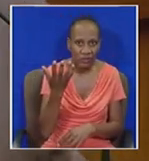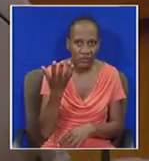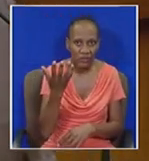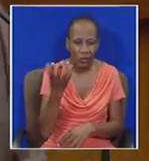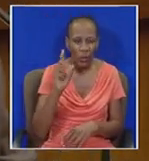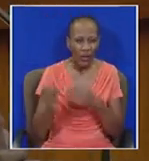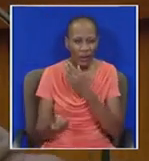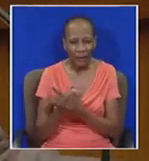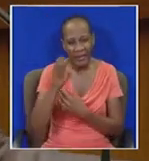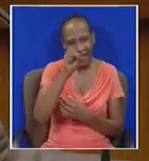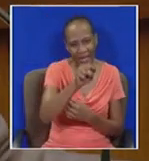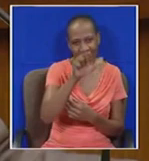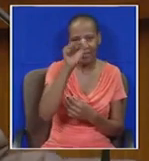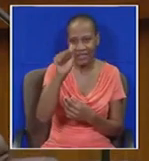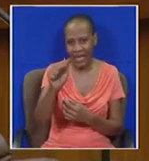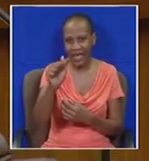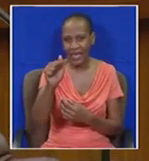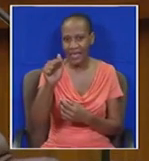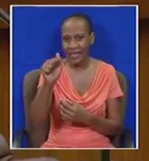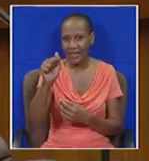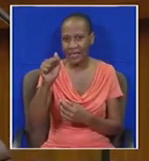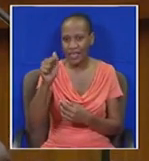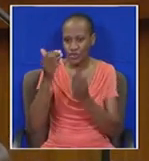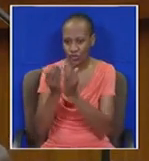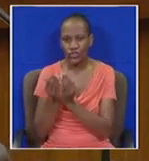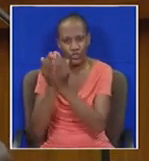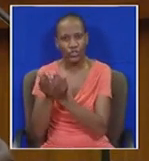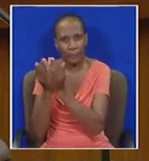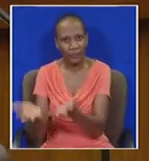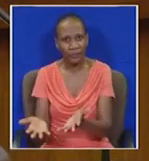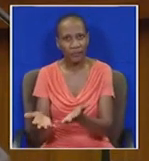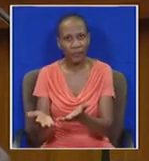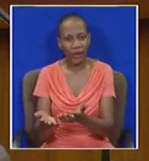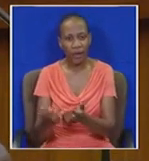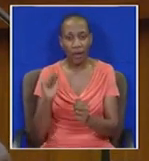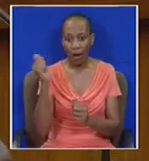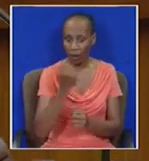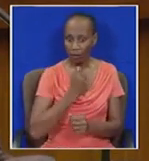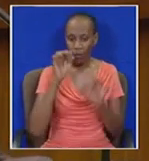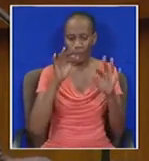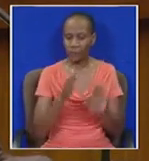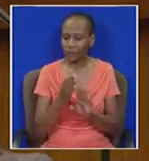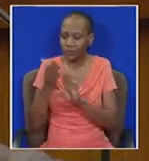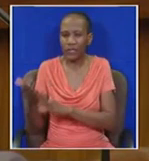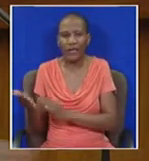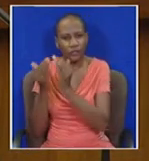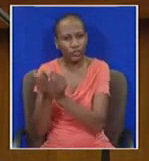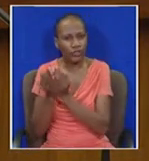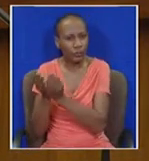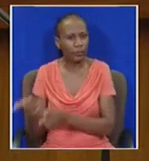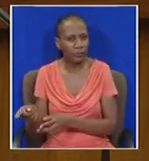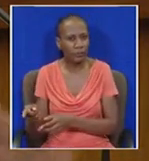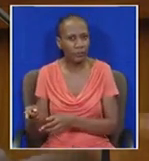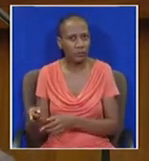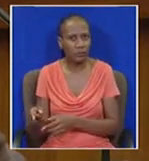the SAS Mendi, bravery of our people who died. It is